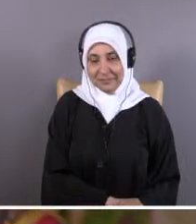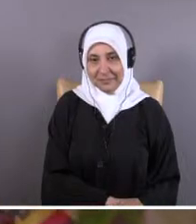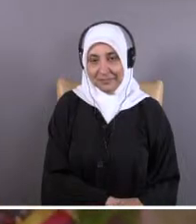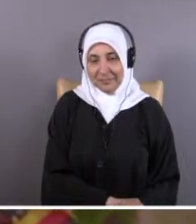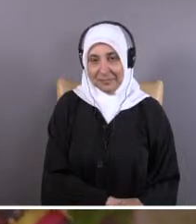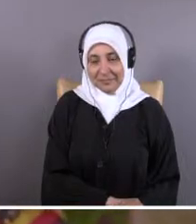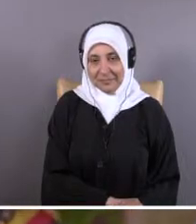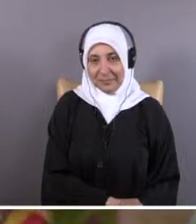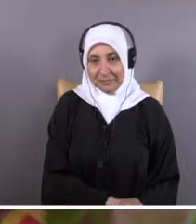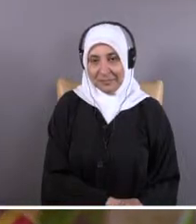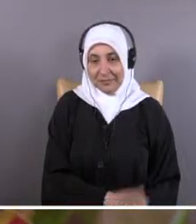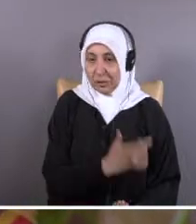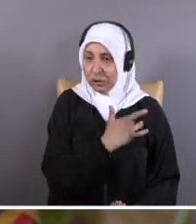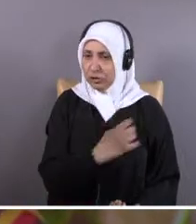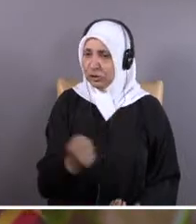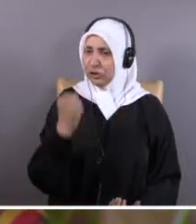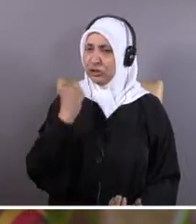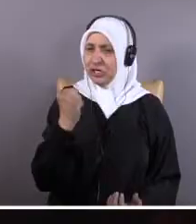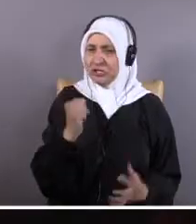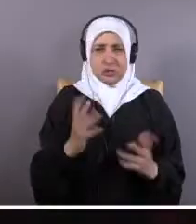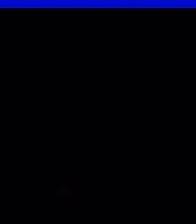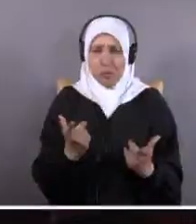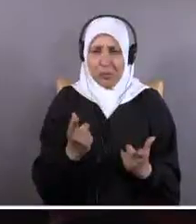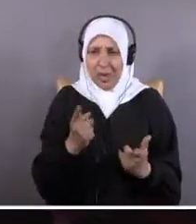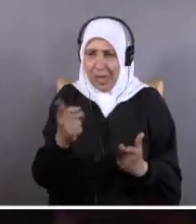to do things,